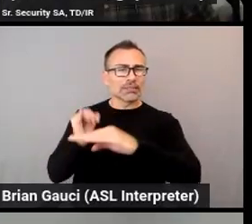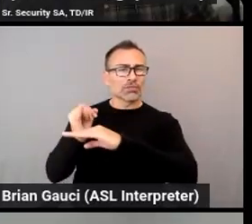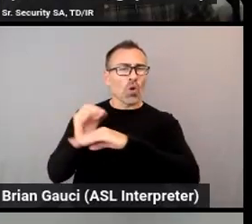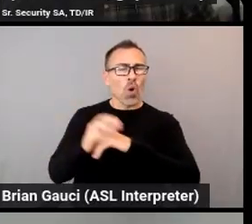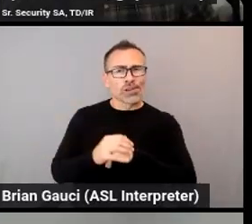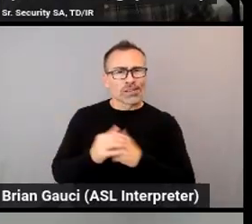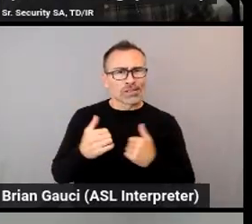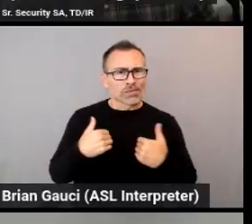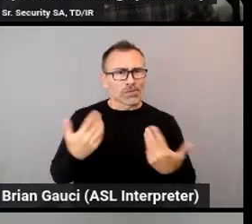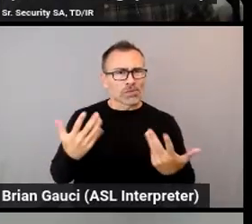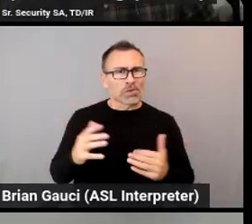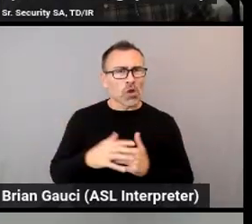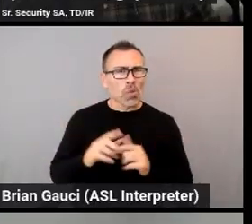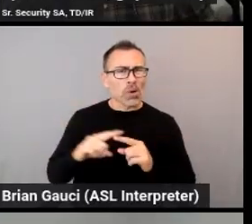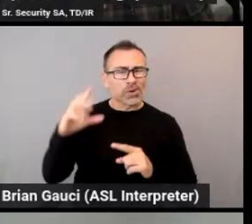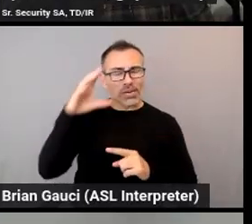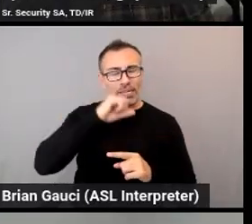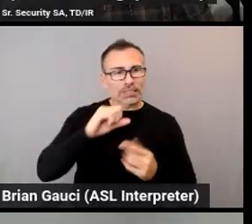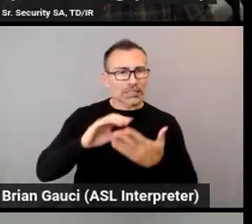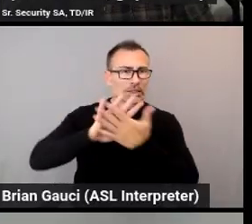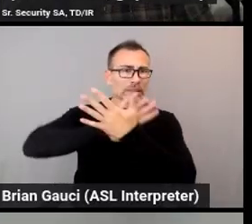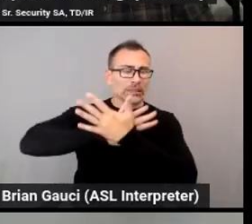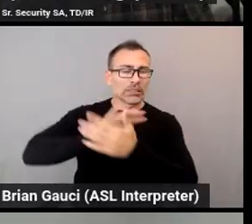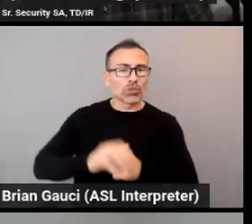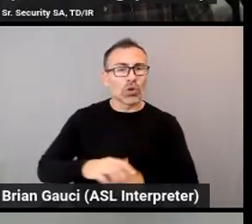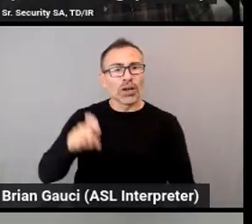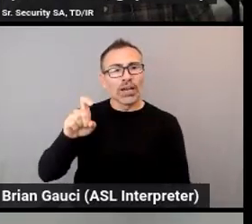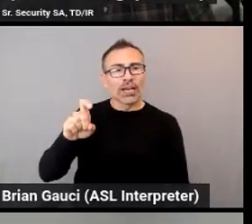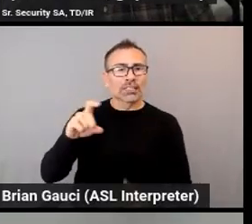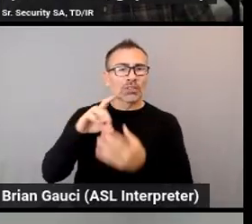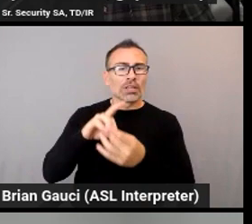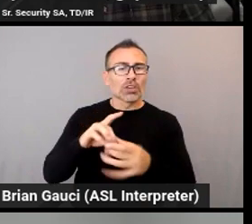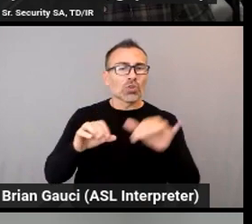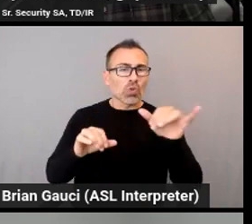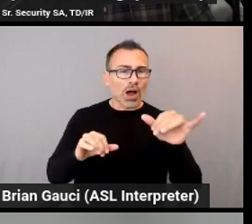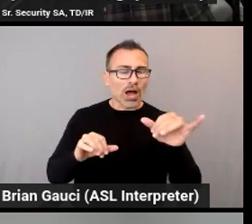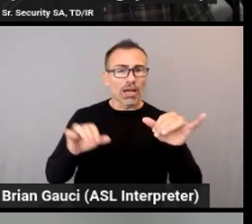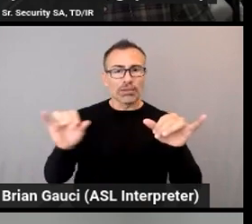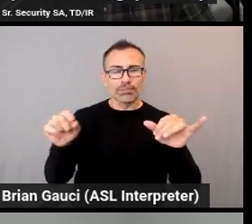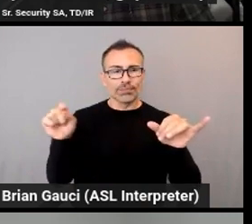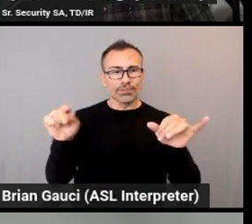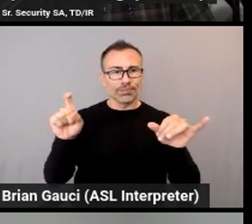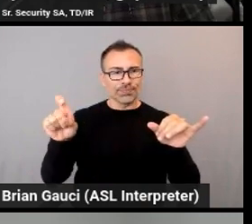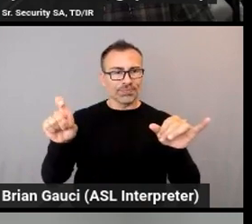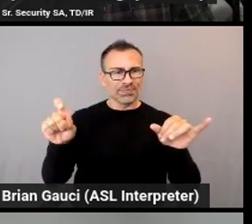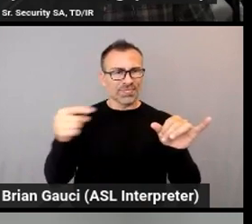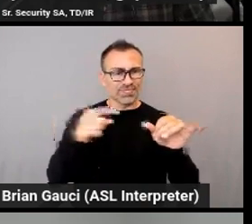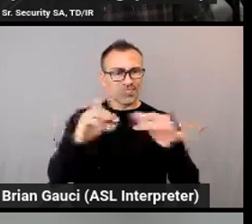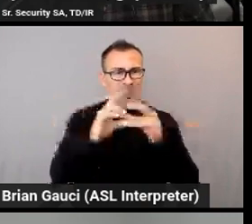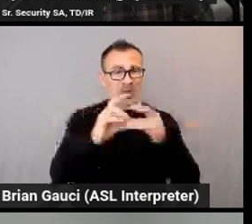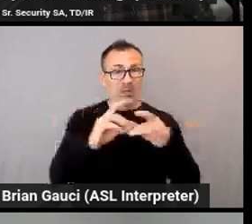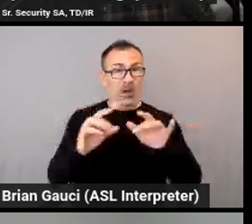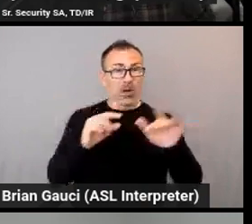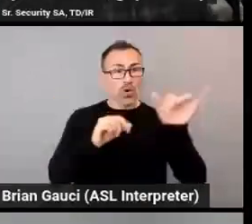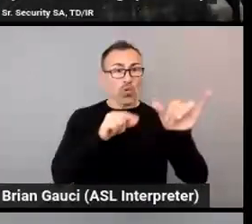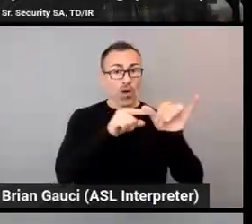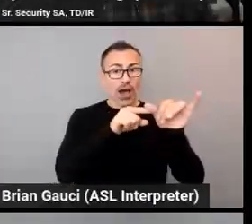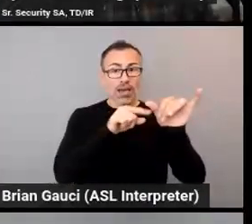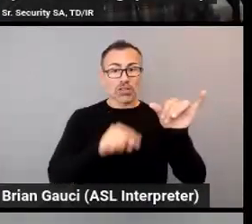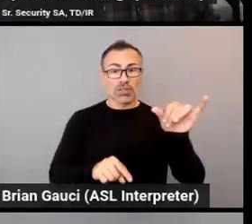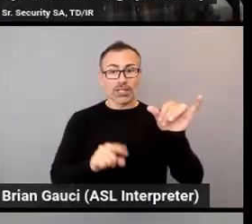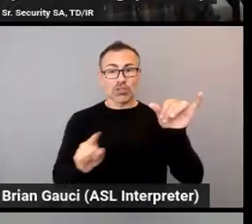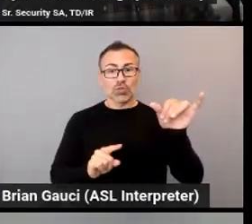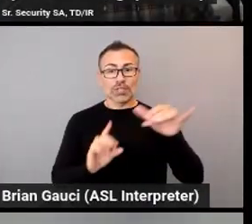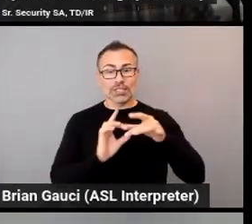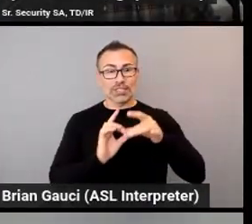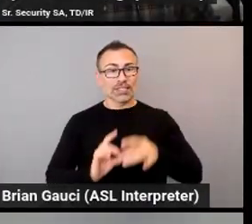to Z, then indirectly X is related to Z as well. So in that example that I had of the visualizations of, an